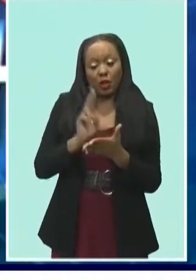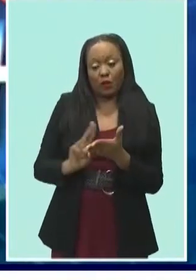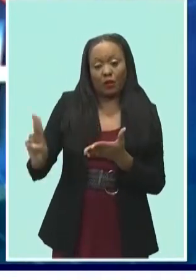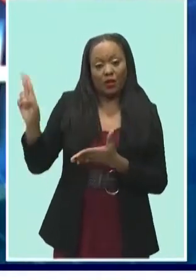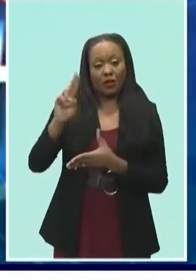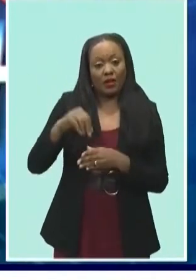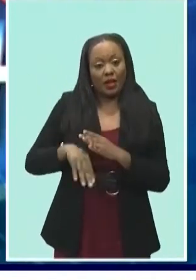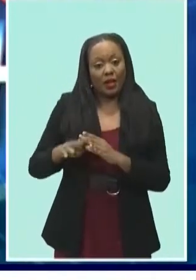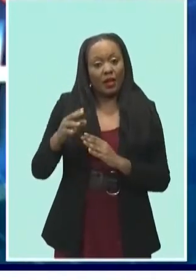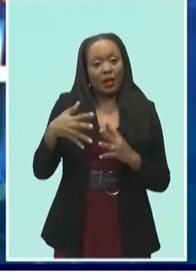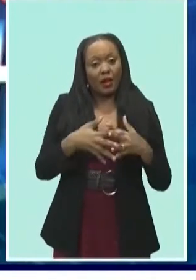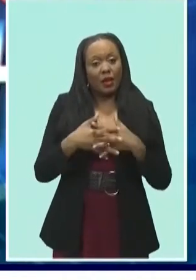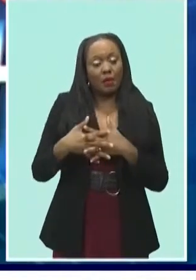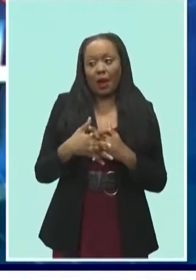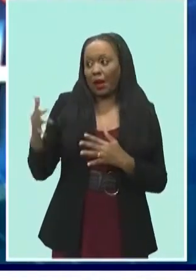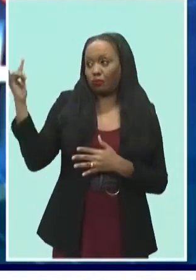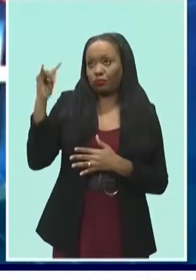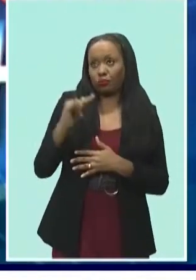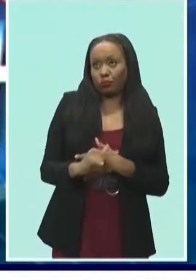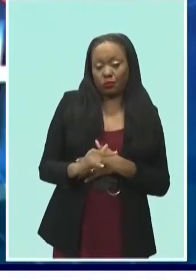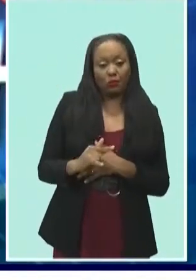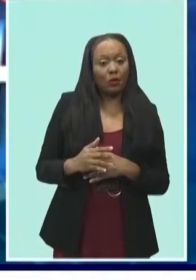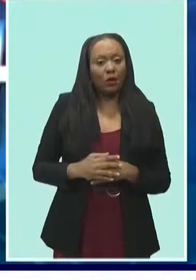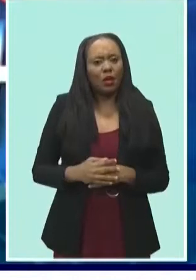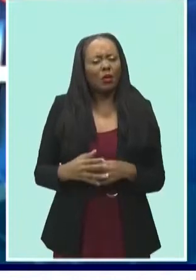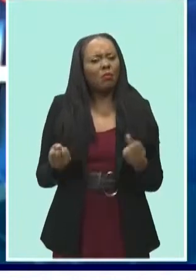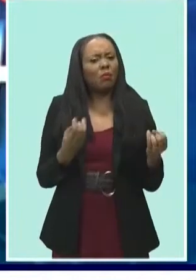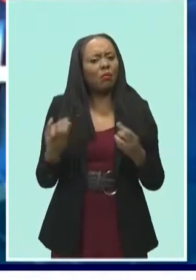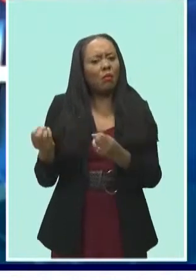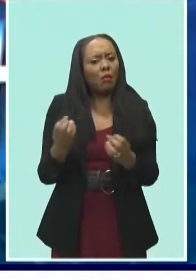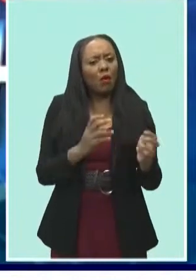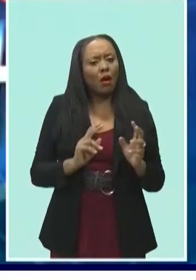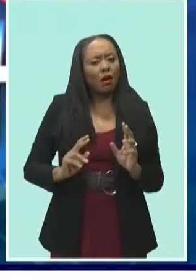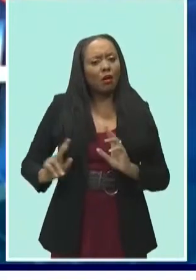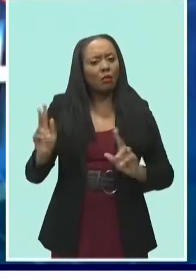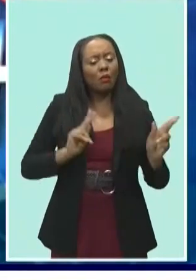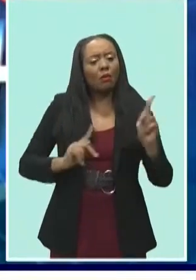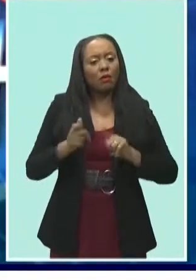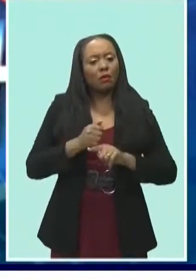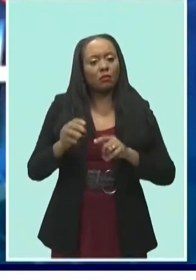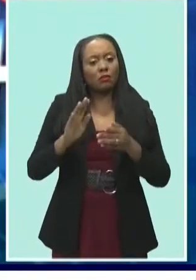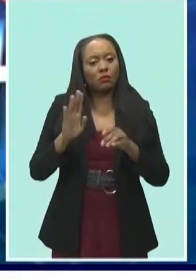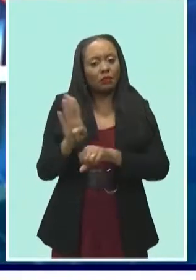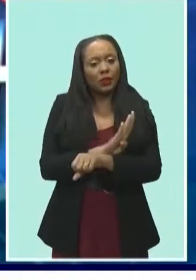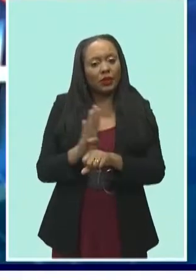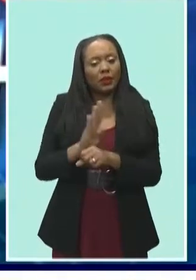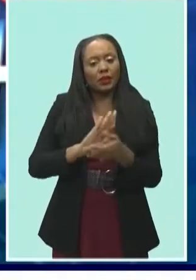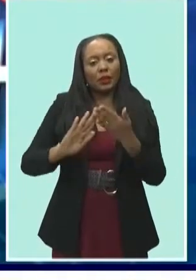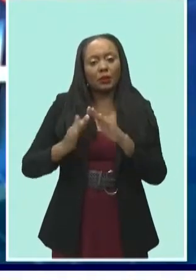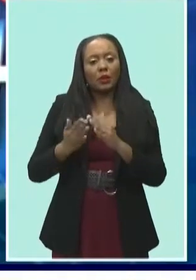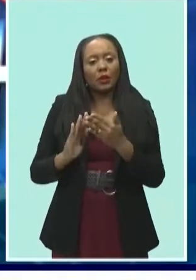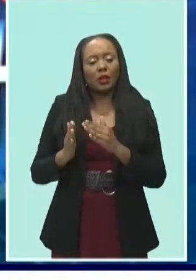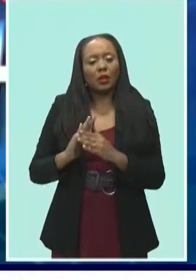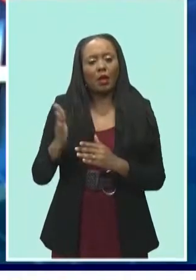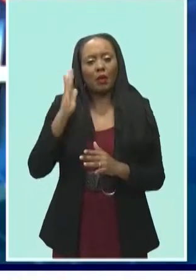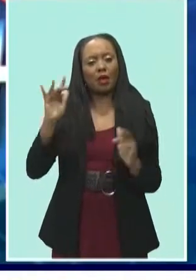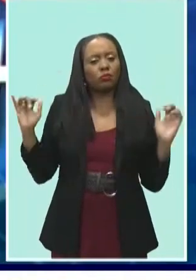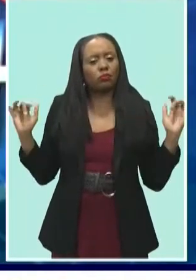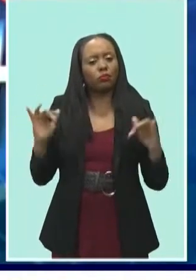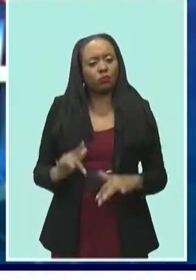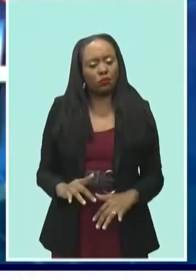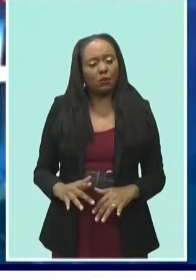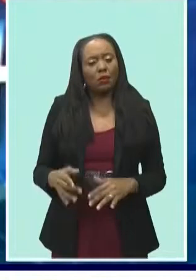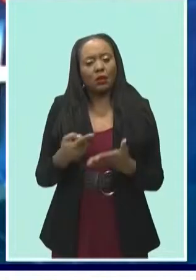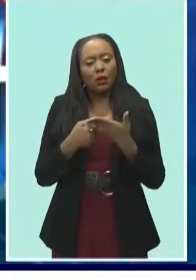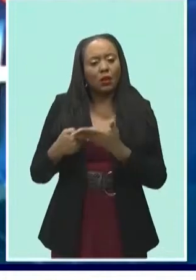local economists and the who's who from the local business community are expected to be in attendance at this important forum, which